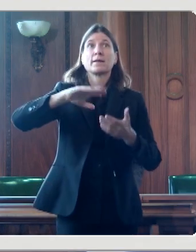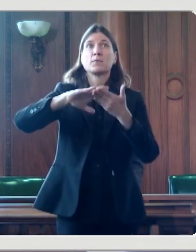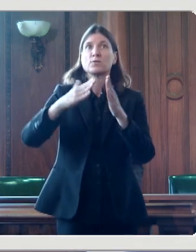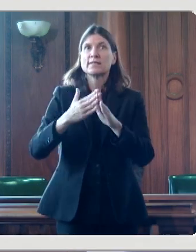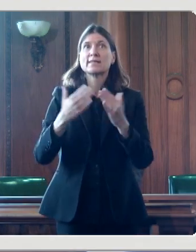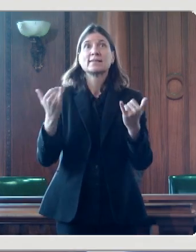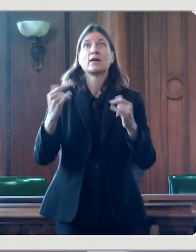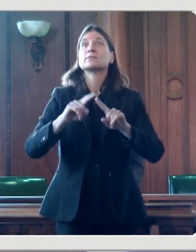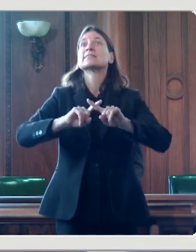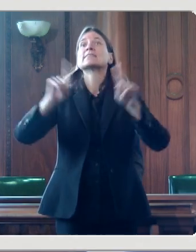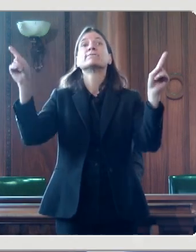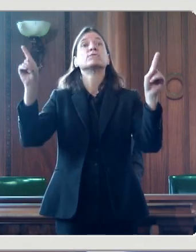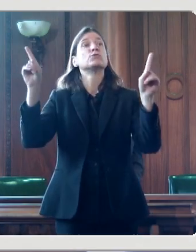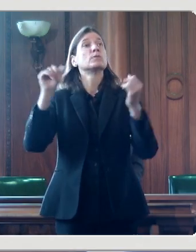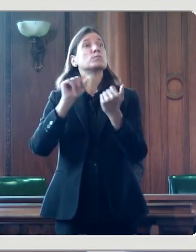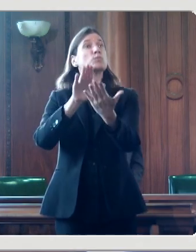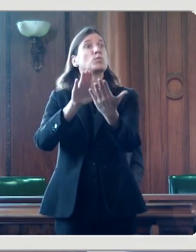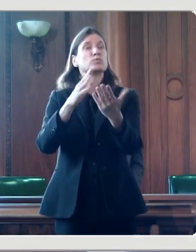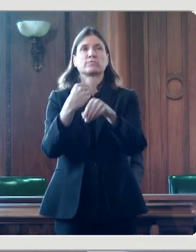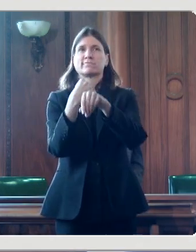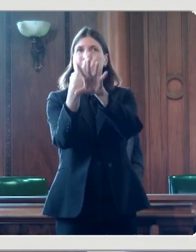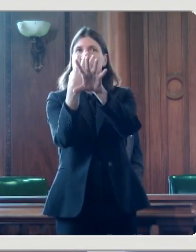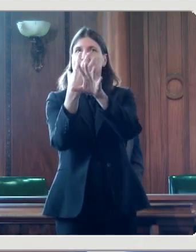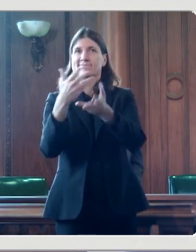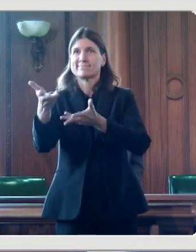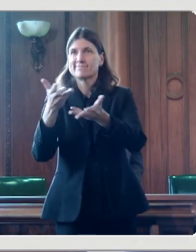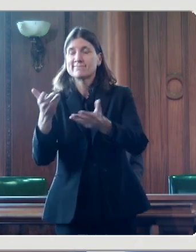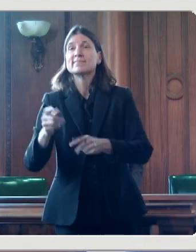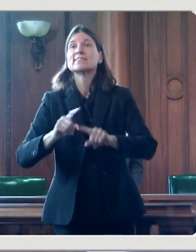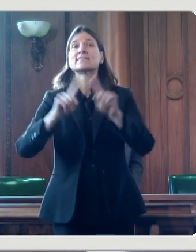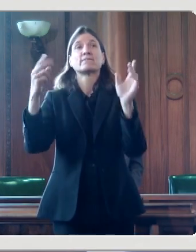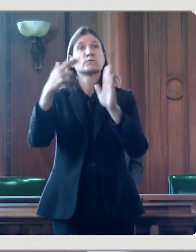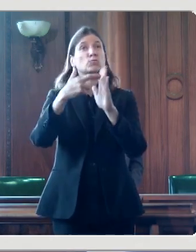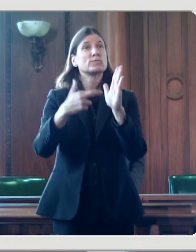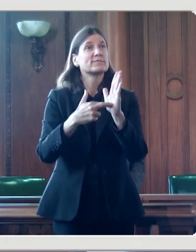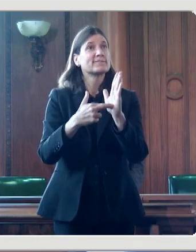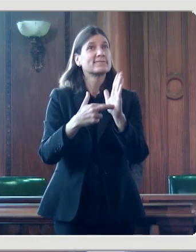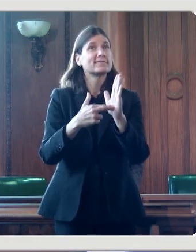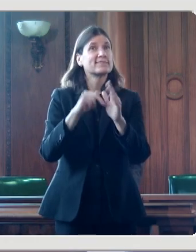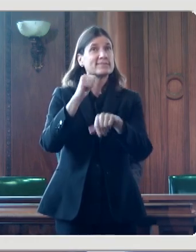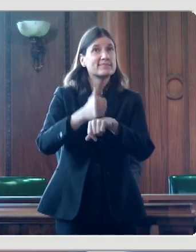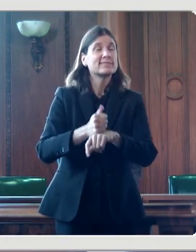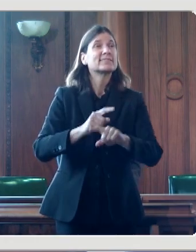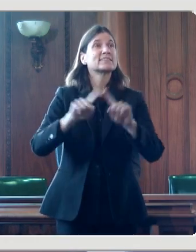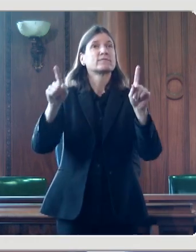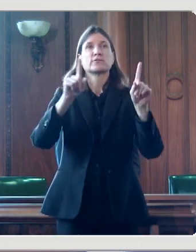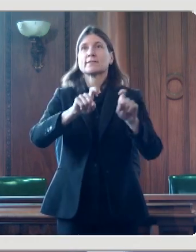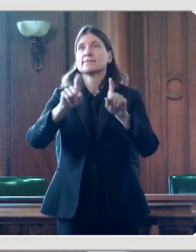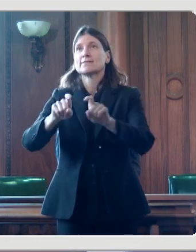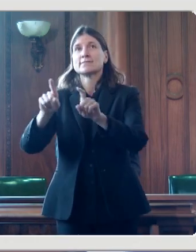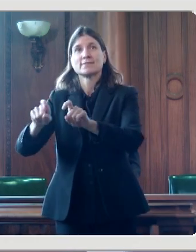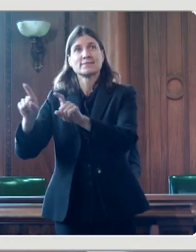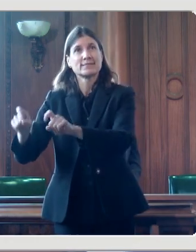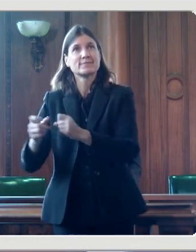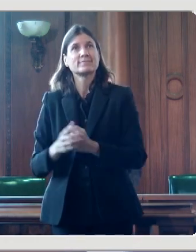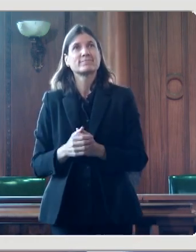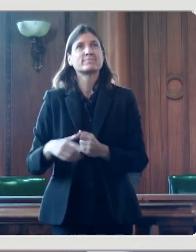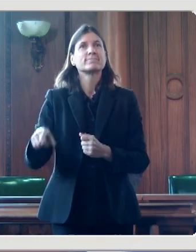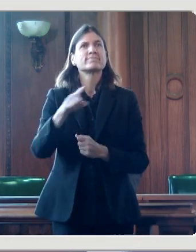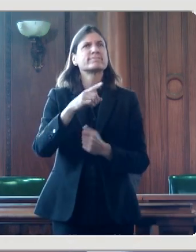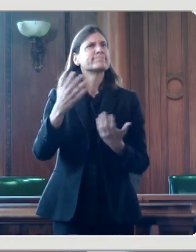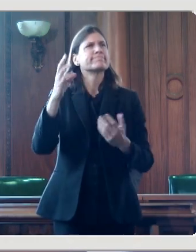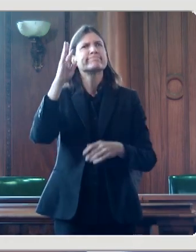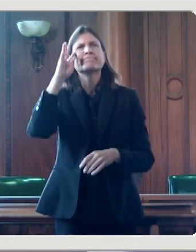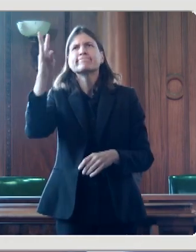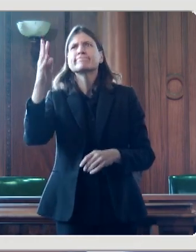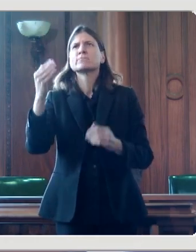care, learning and incorporating the latest testing methods and implementing the newest treatment